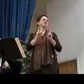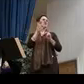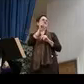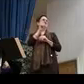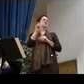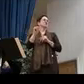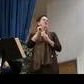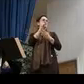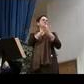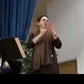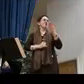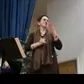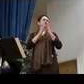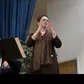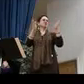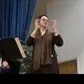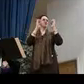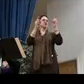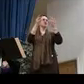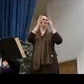honors.